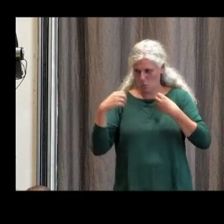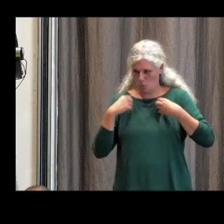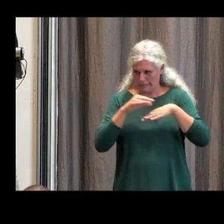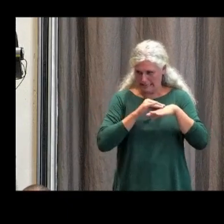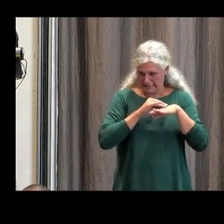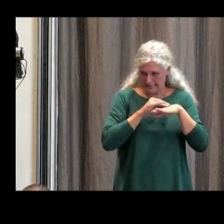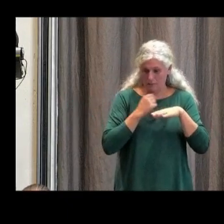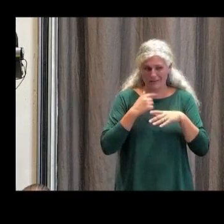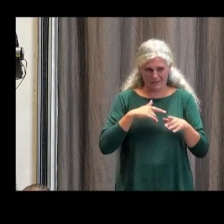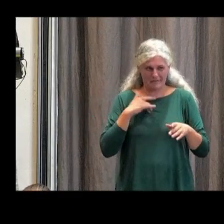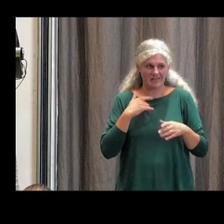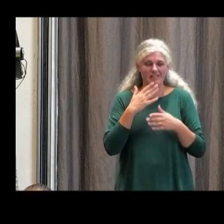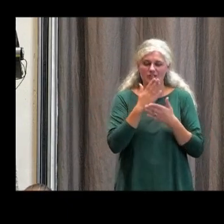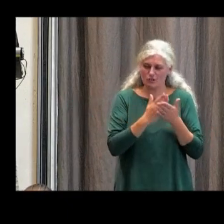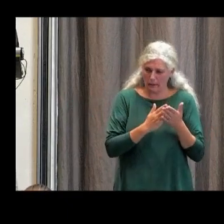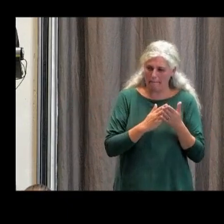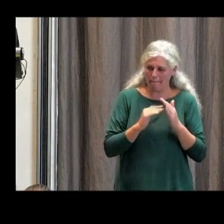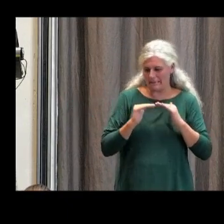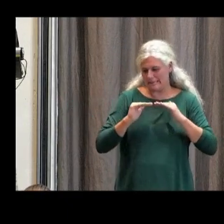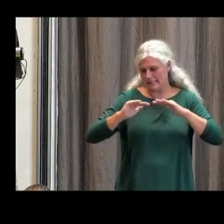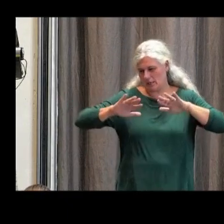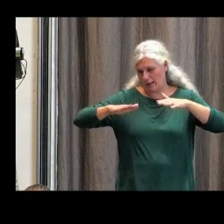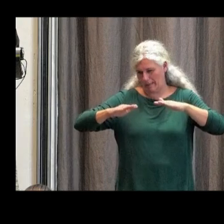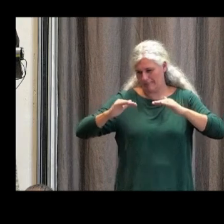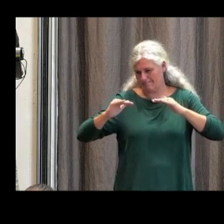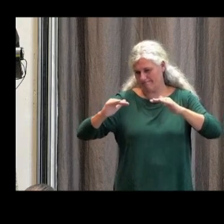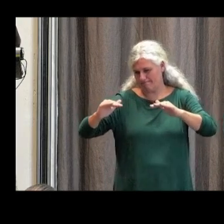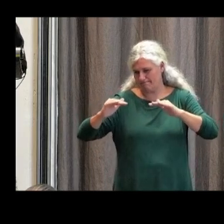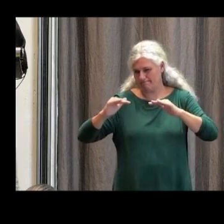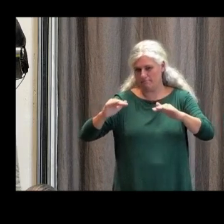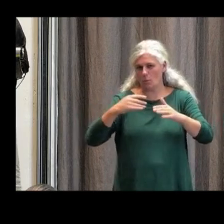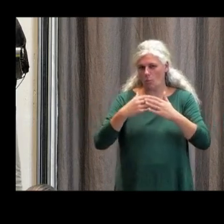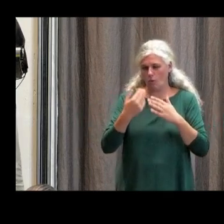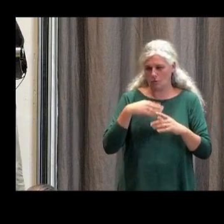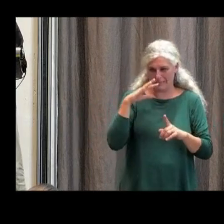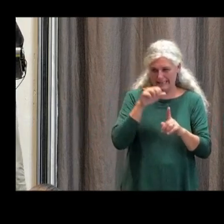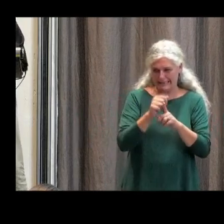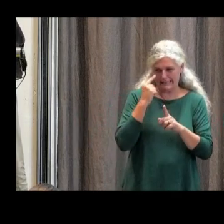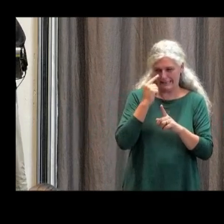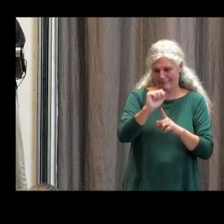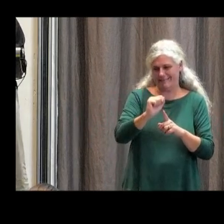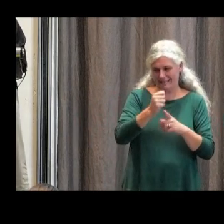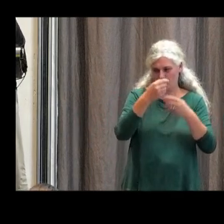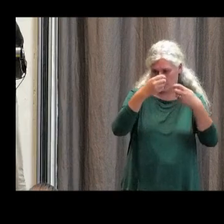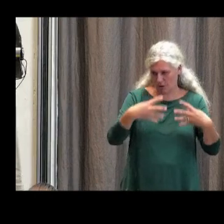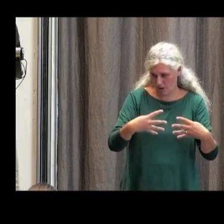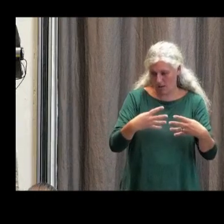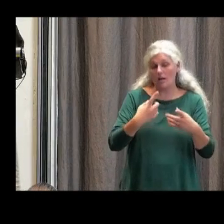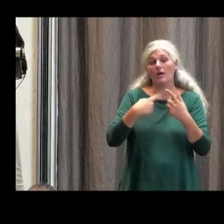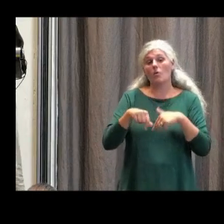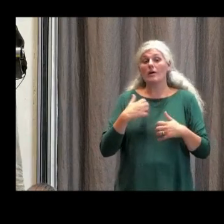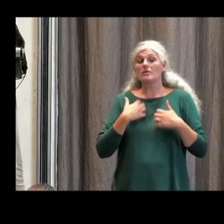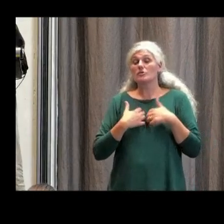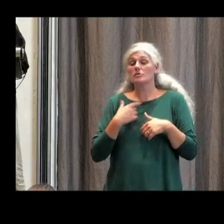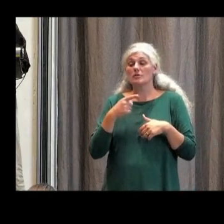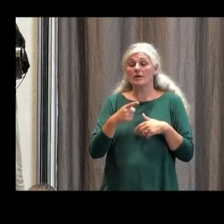do feel we have some stability around what we see in that profile. And what we're interested now, if this is